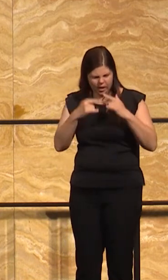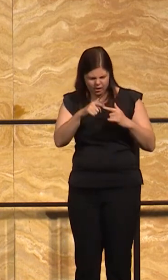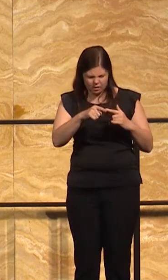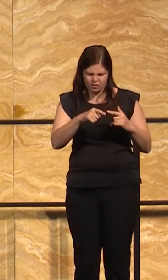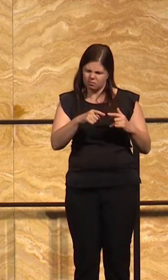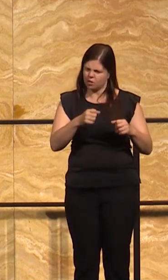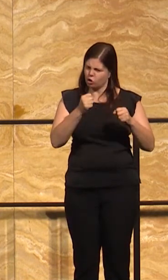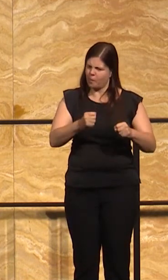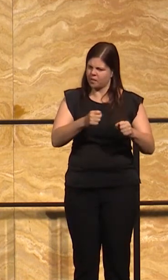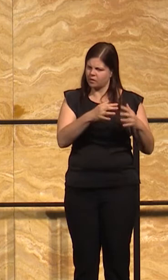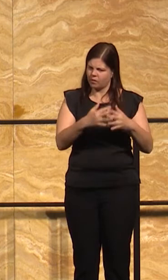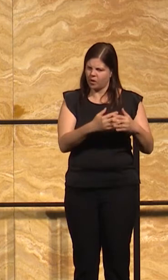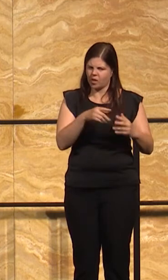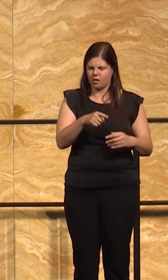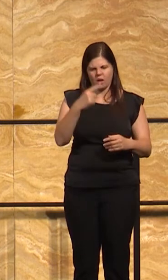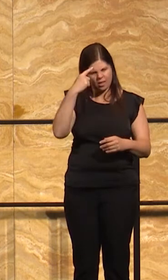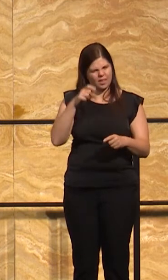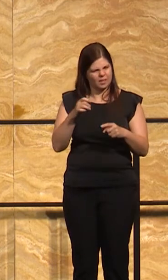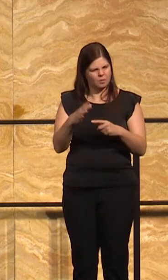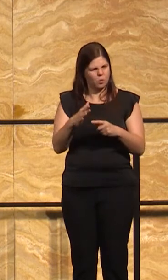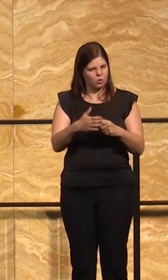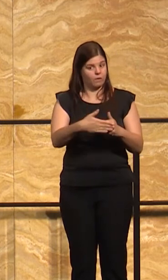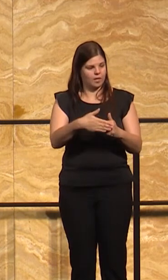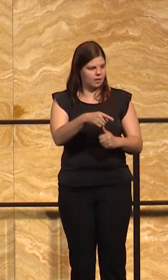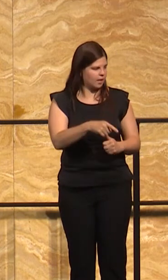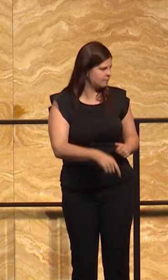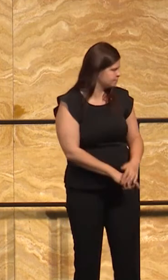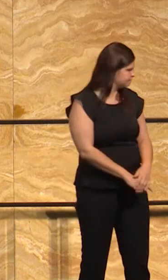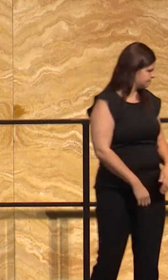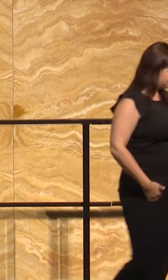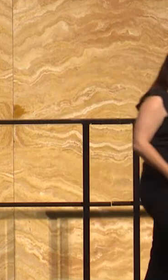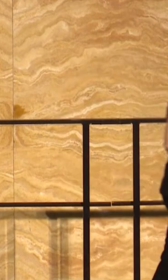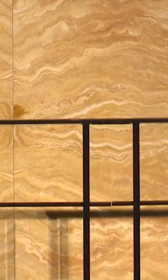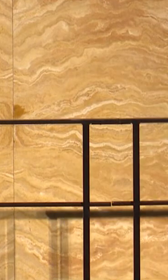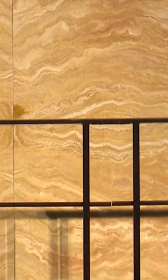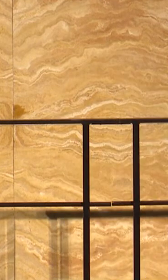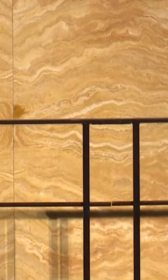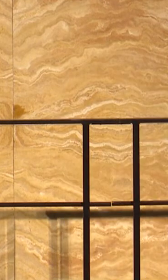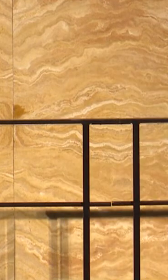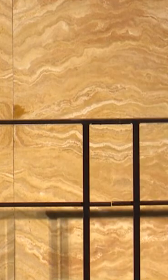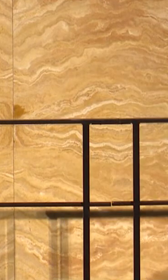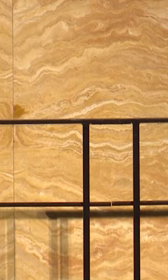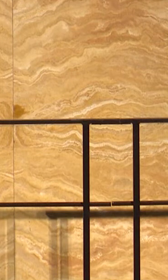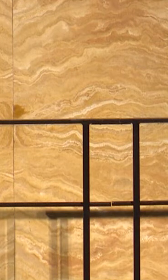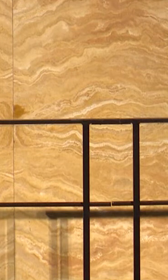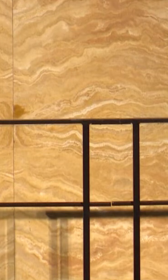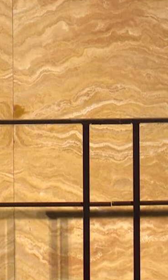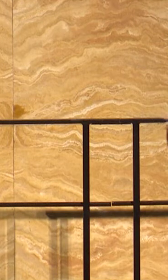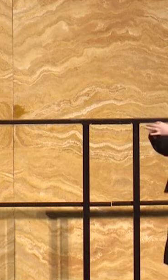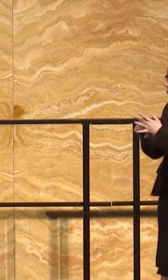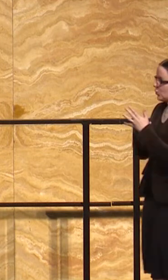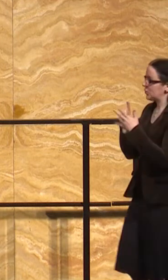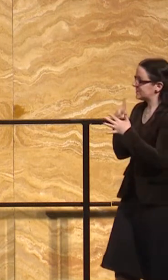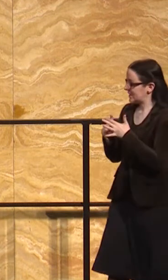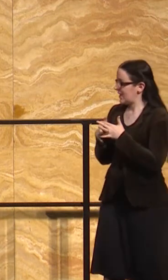actually is the crux of the matter. Jose, notwithstanding the many challenges that still confront East Timor, coming